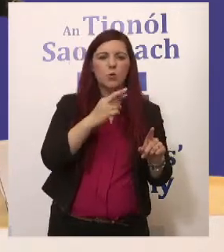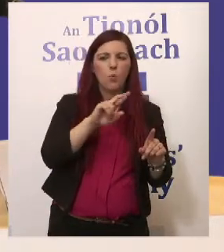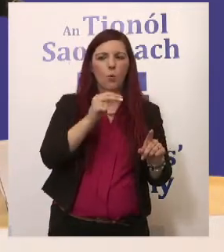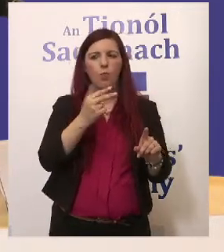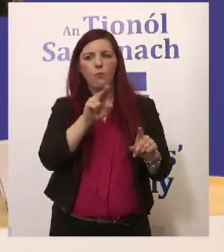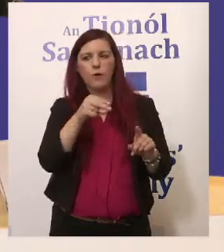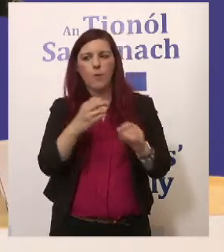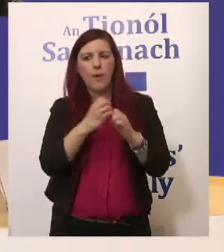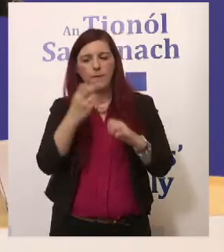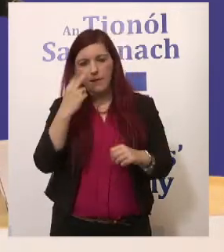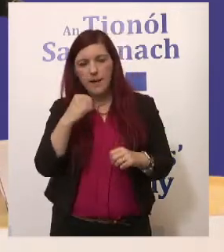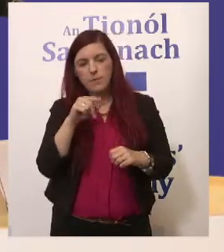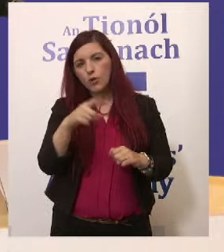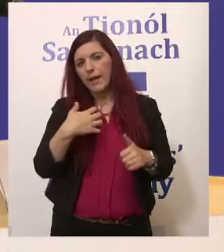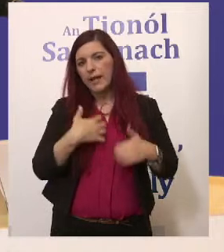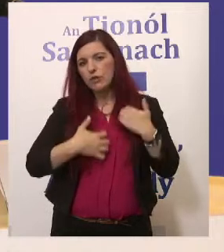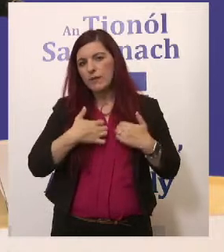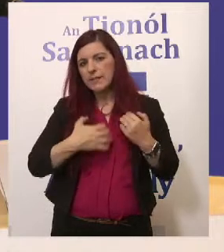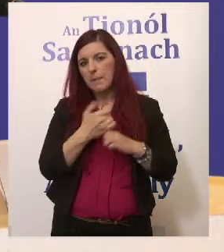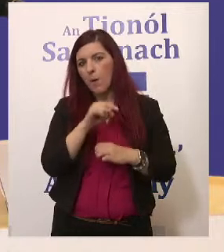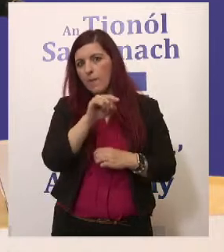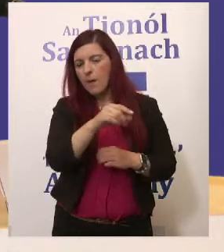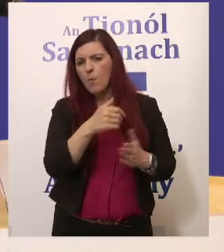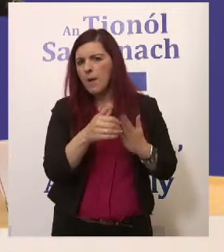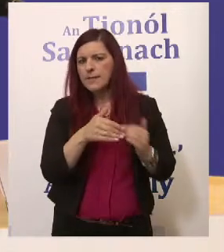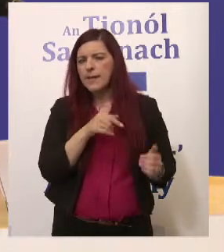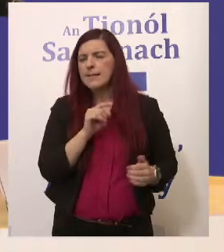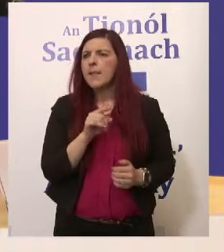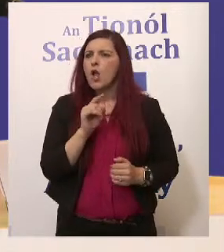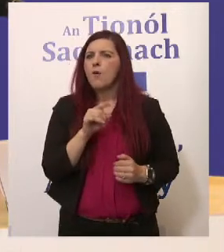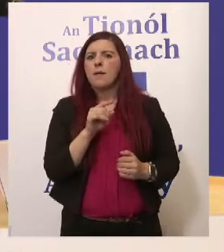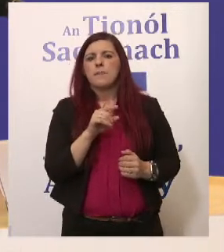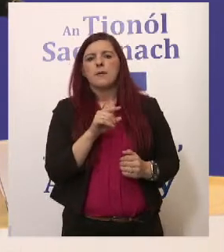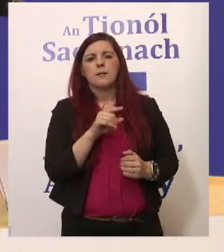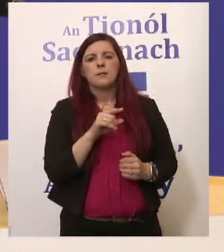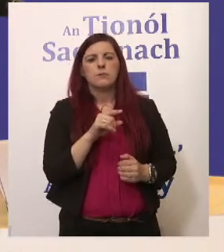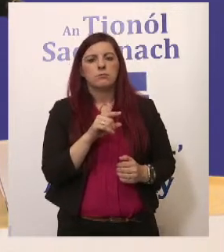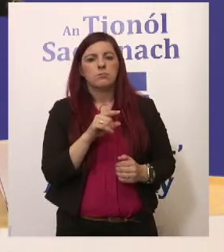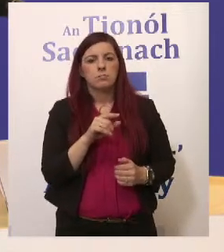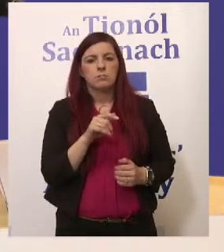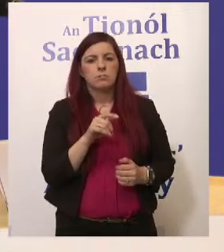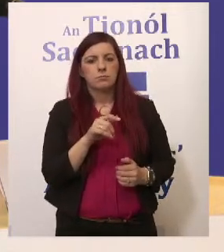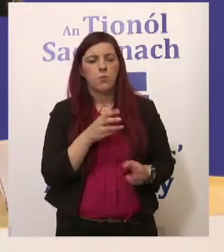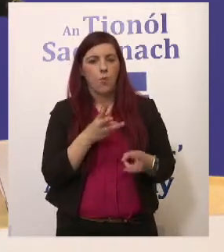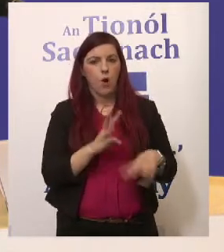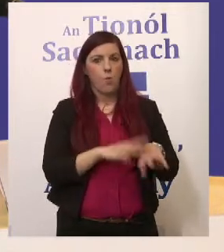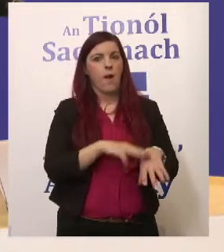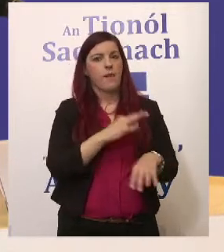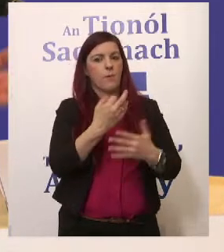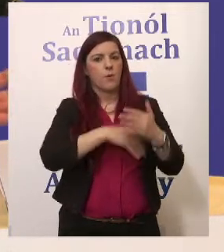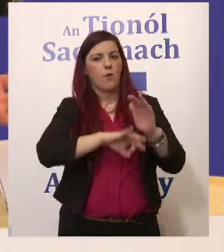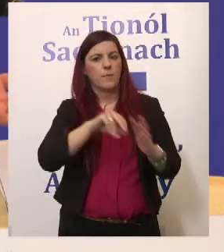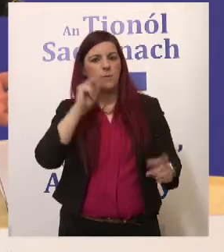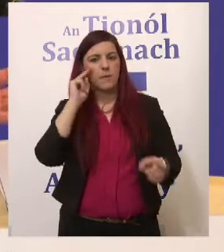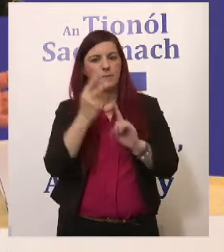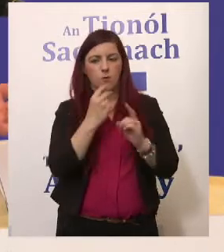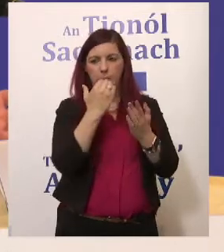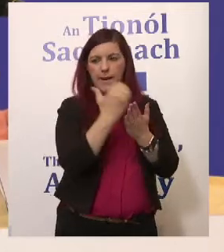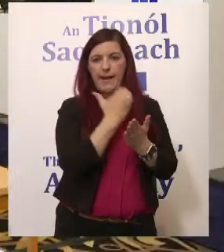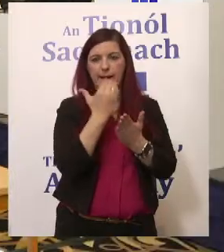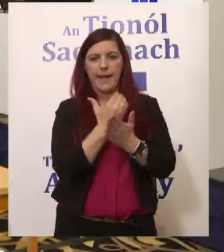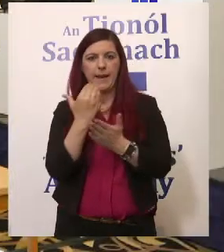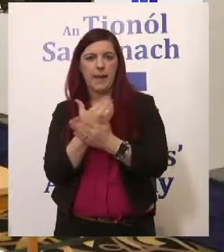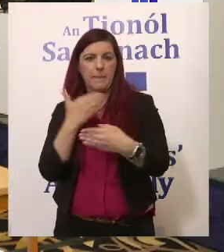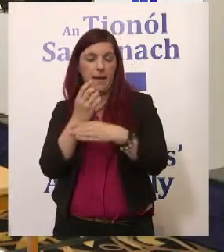night. And the interesting thing about them is that they're quite efficient from a government point of view, because the actual collection, of course, is done